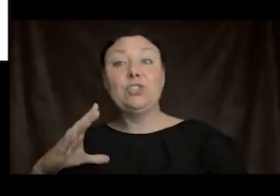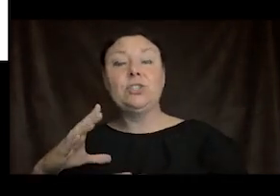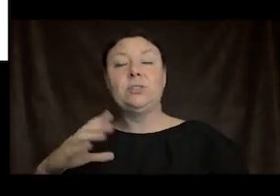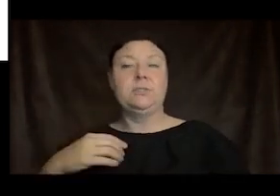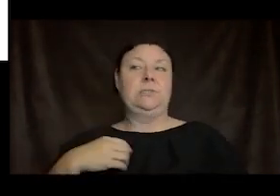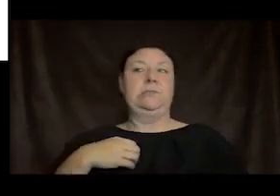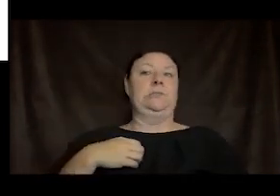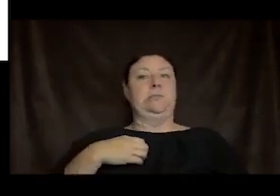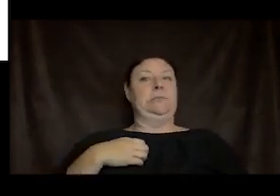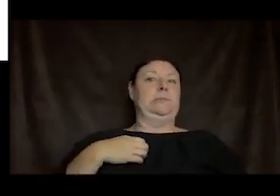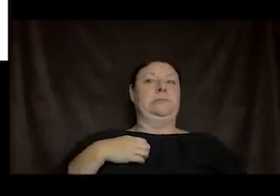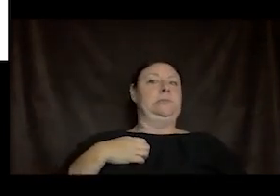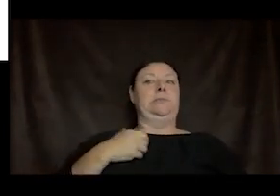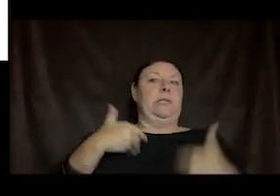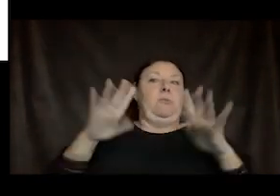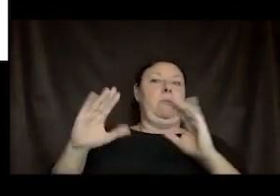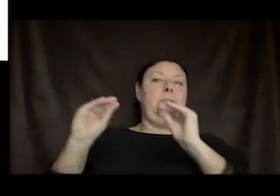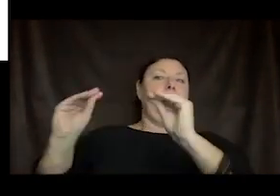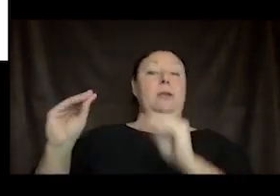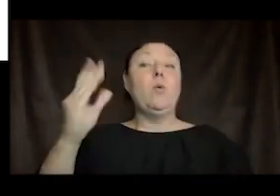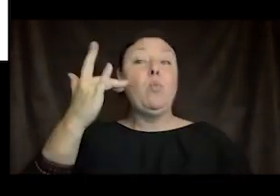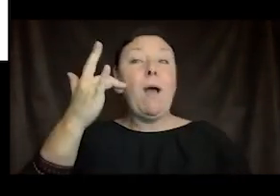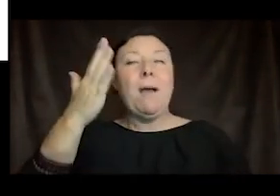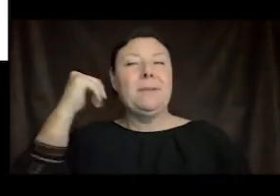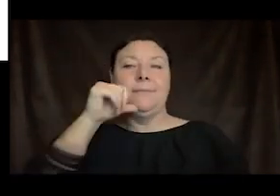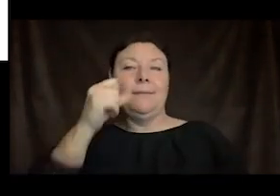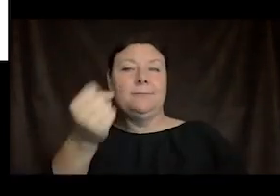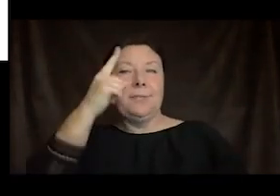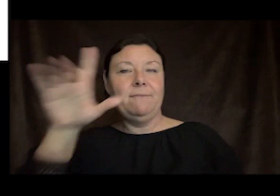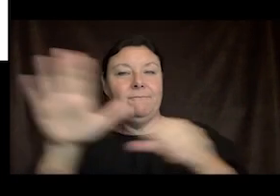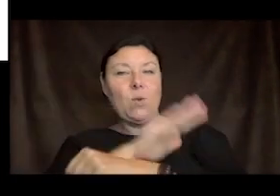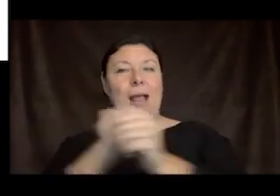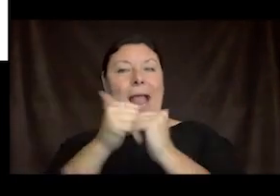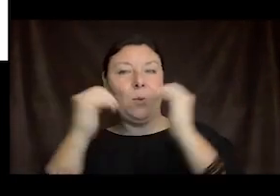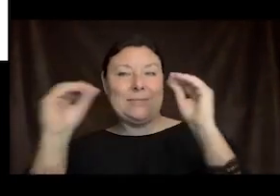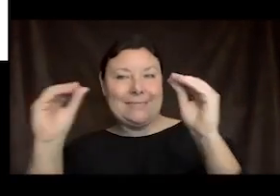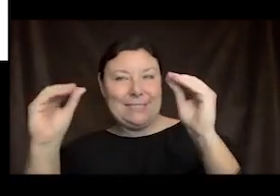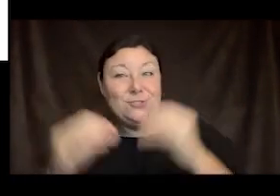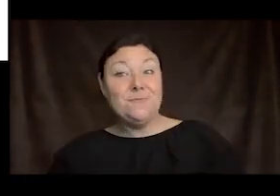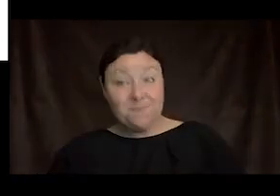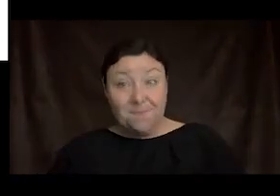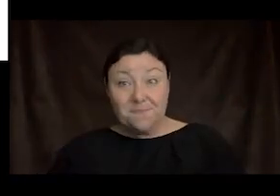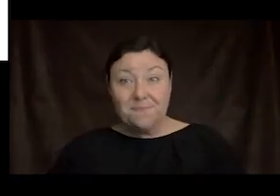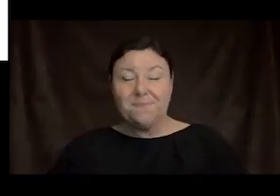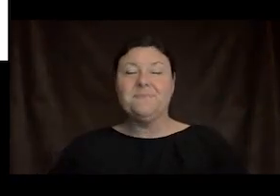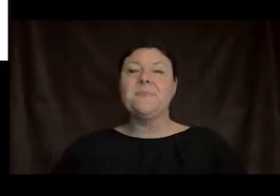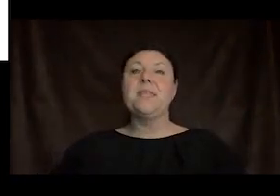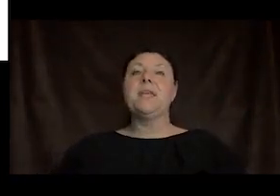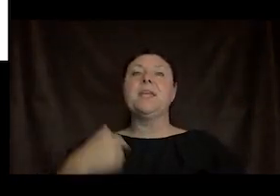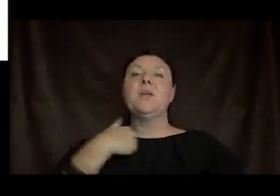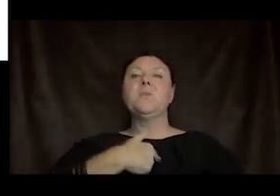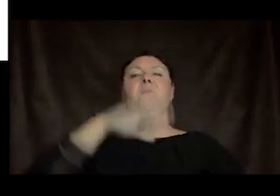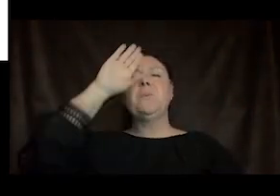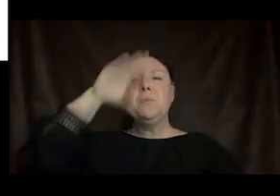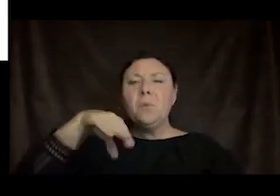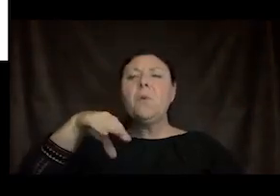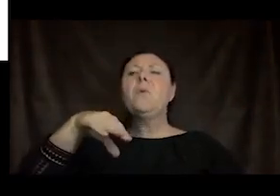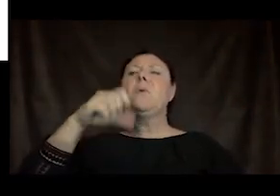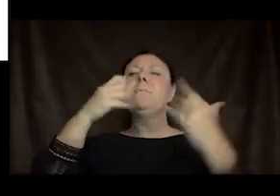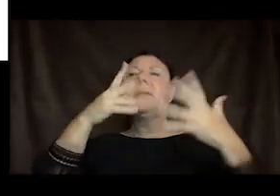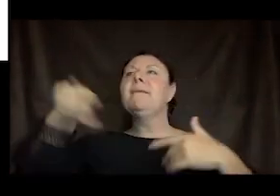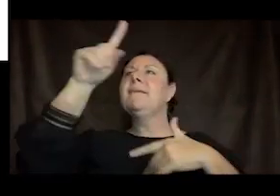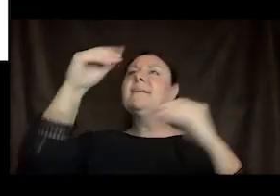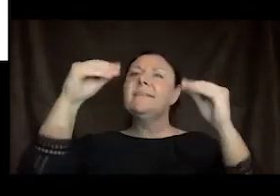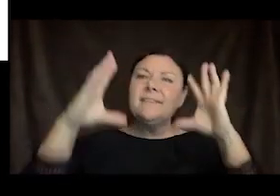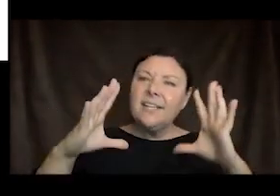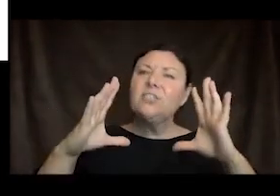of a common racial literacy, which I'll talk about a little later. Now, don't get me wrong, we know that educators and many